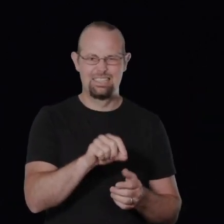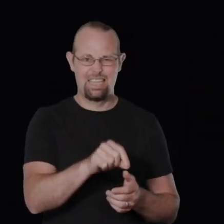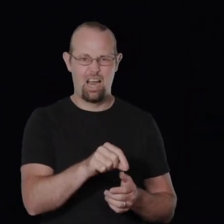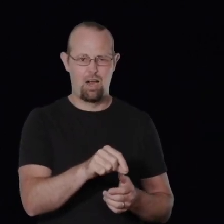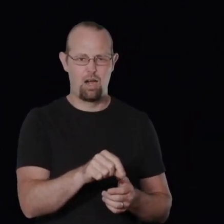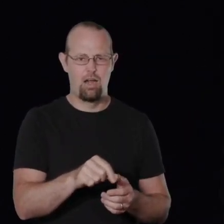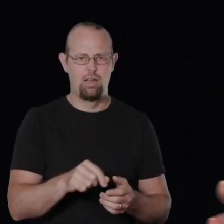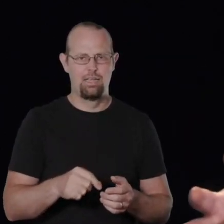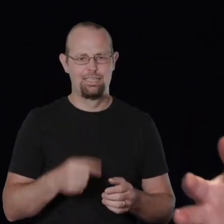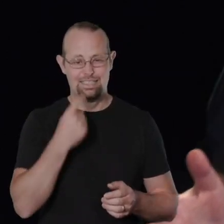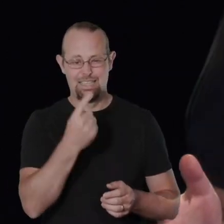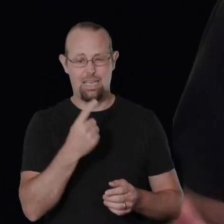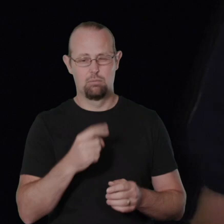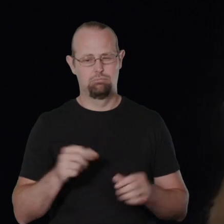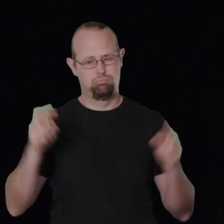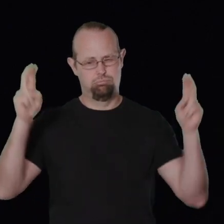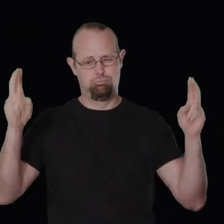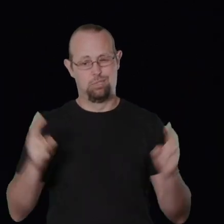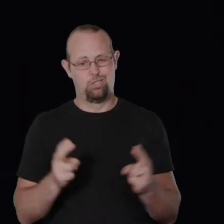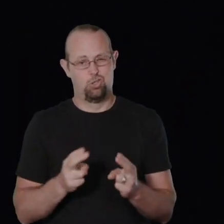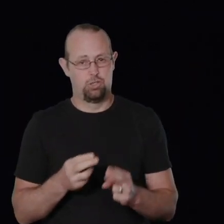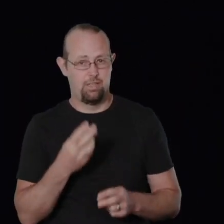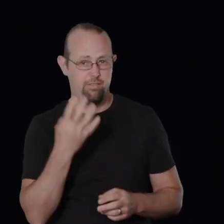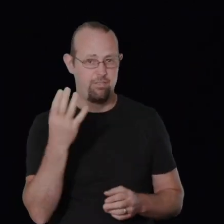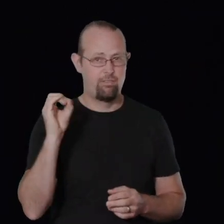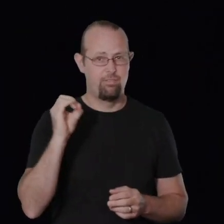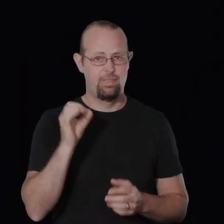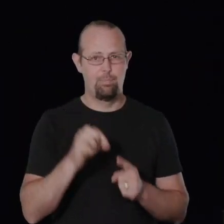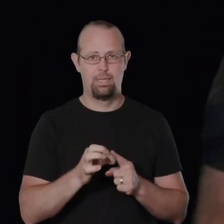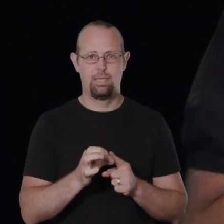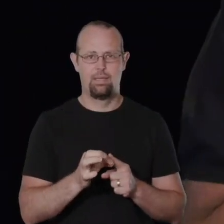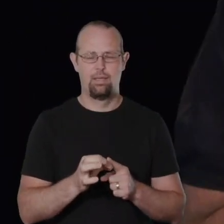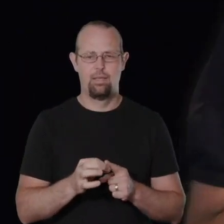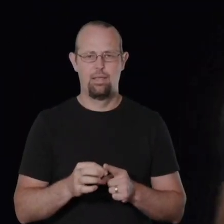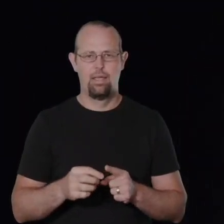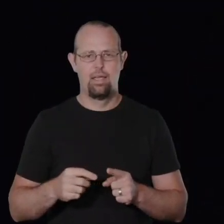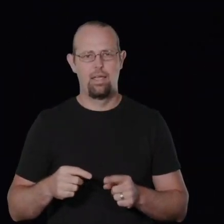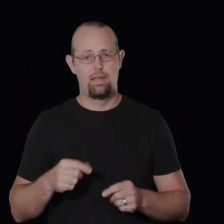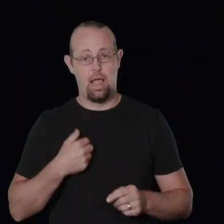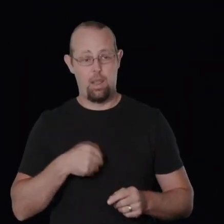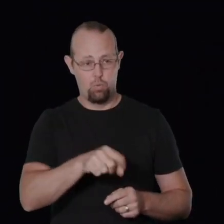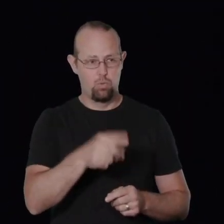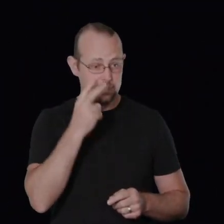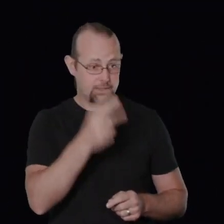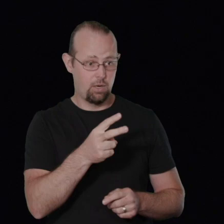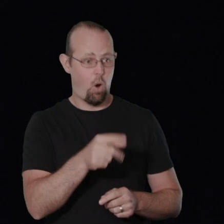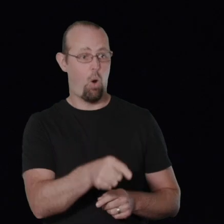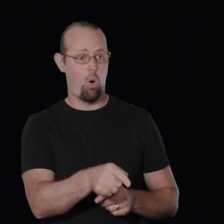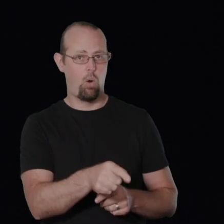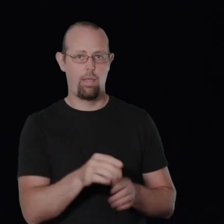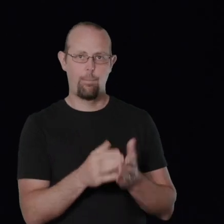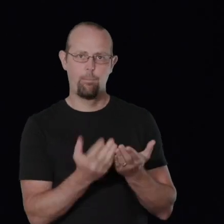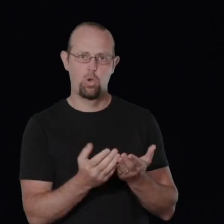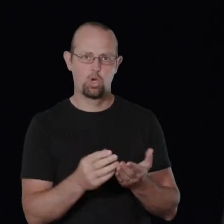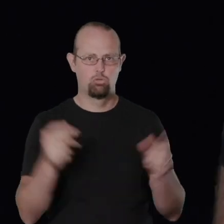and behold, one week I would go in and look at things, and the next week those things would be reduced. And that man with my friend taught me how